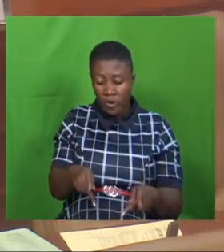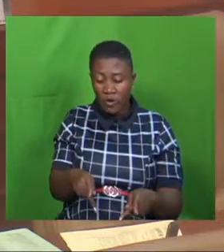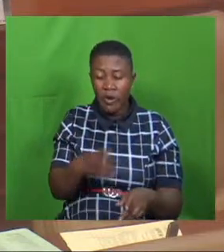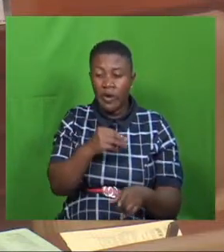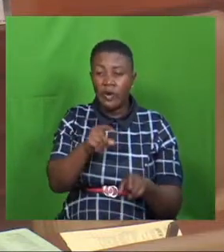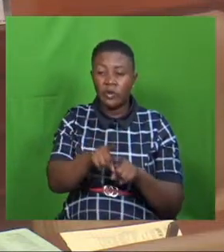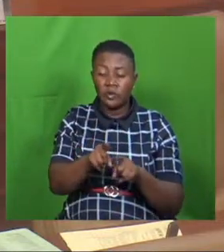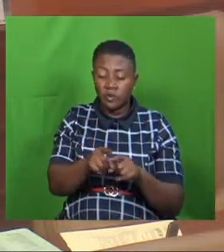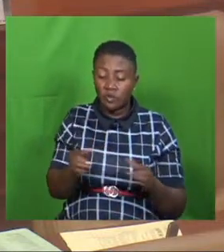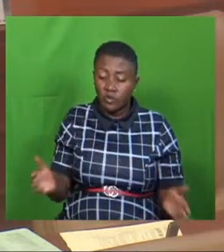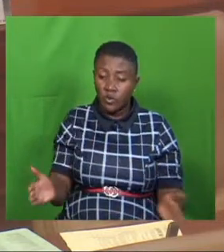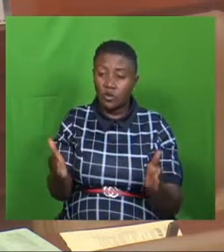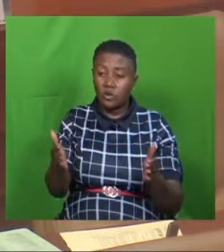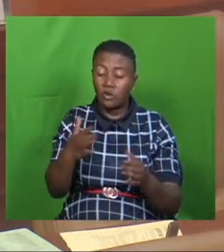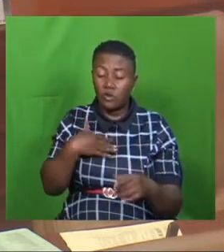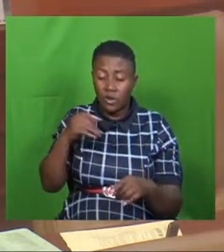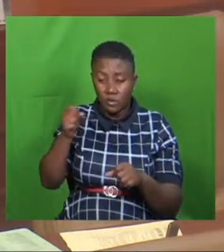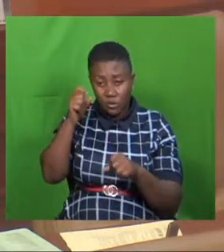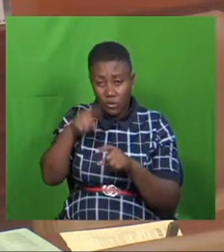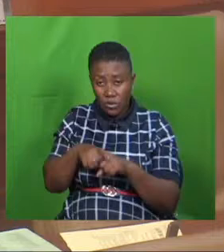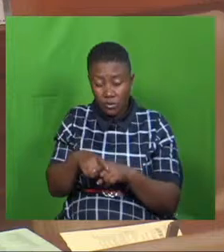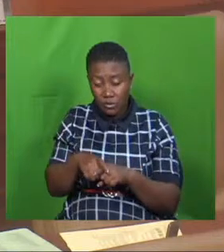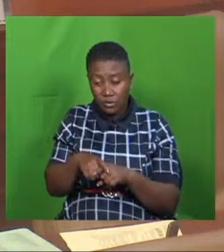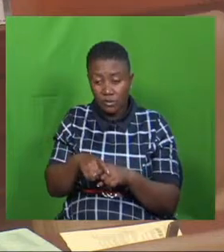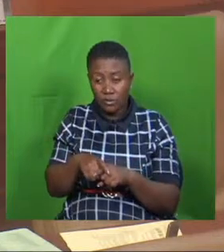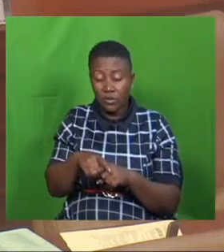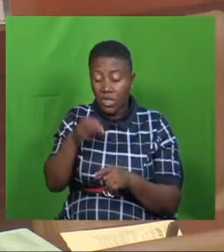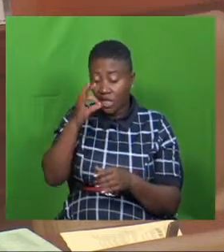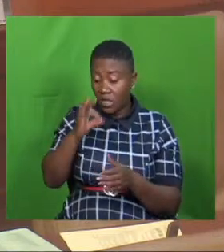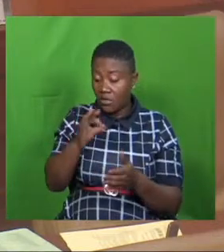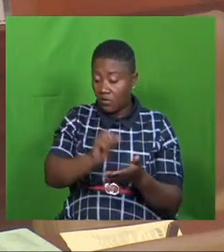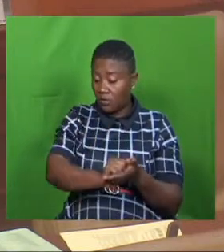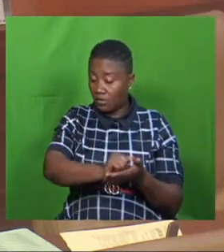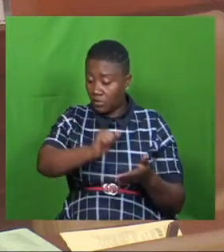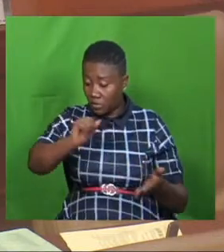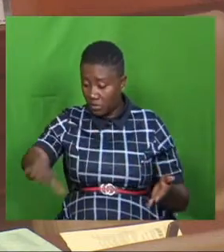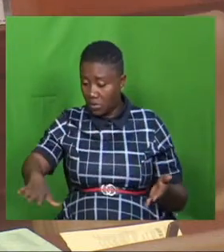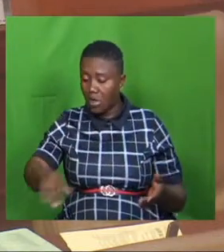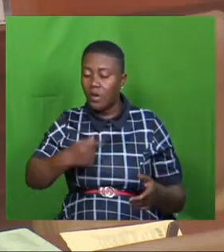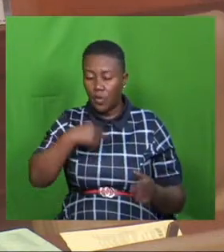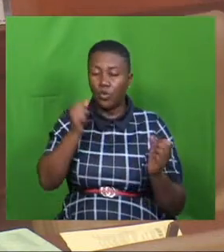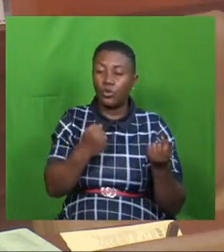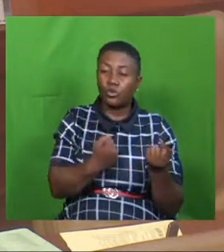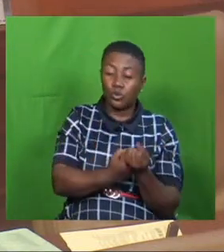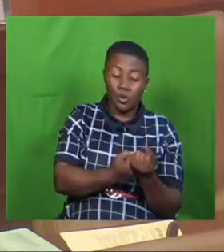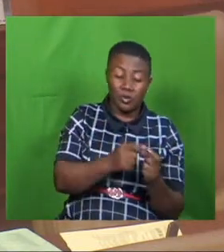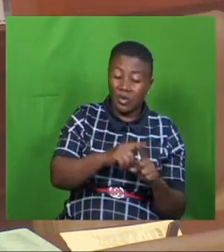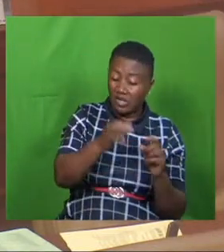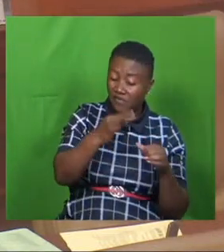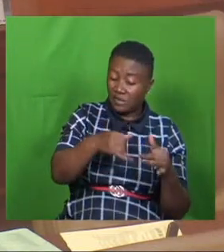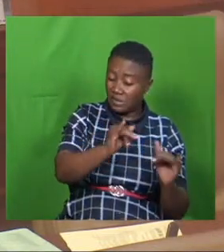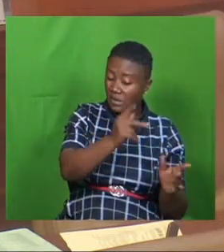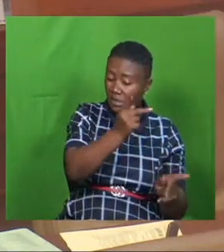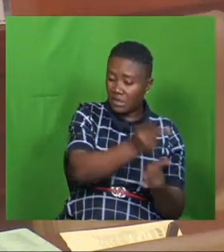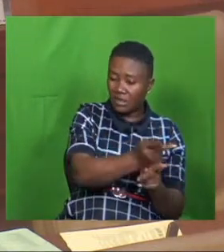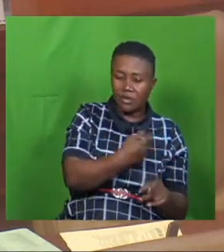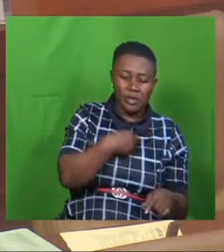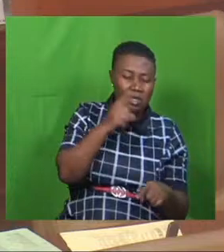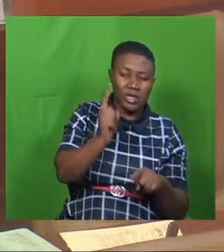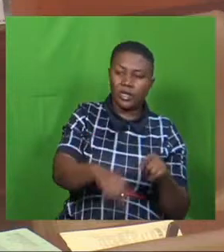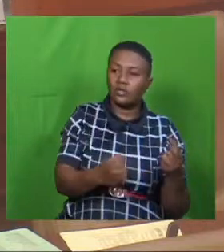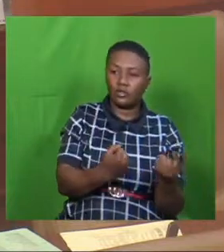colleagues. If it is expunged, I will support it. But without that, Mr. Speaker, I feel this is a very bad idea. Thank you very much for the